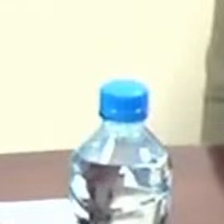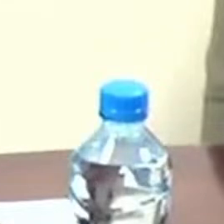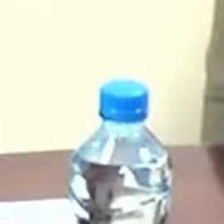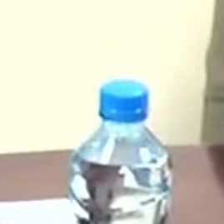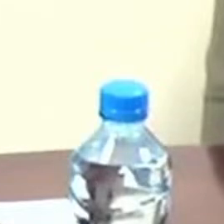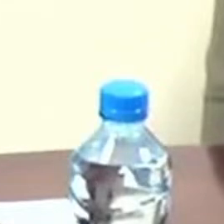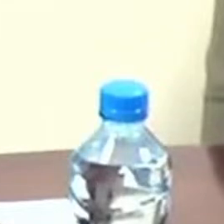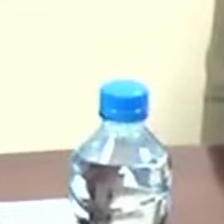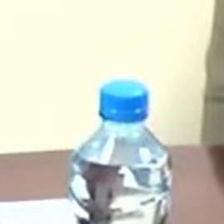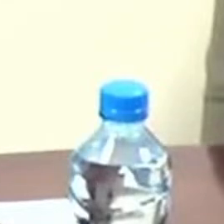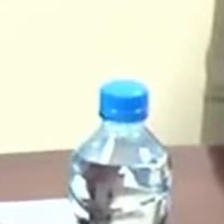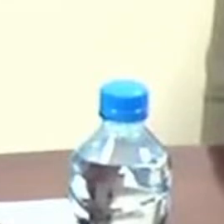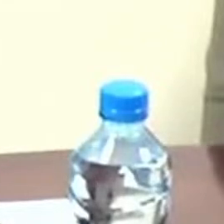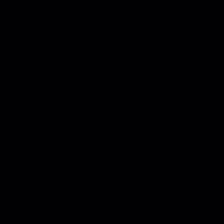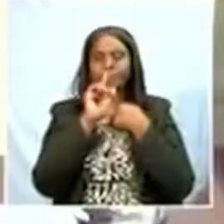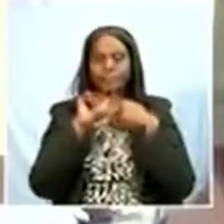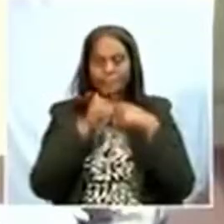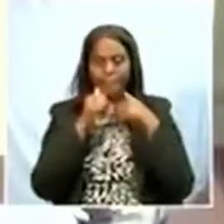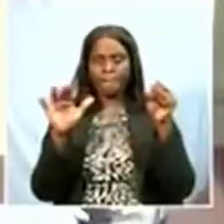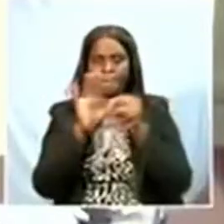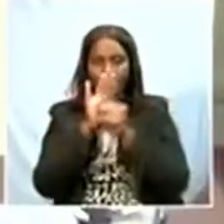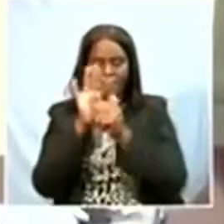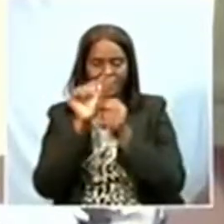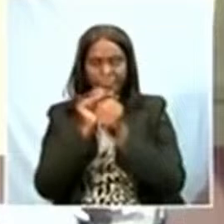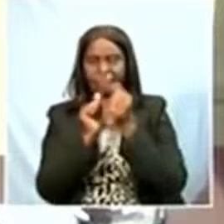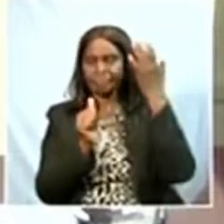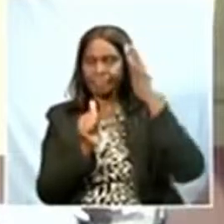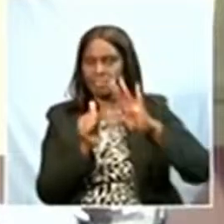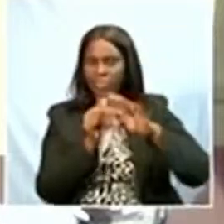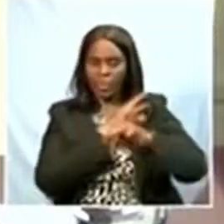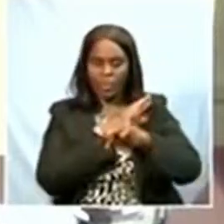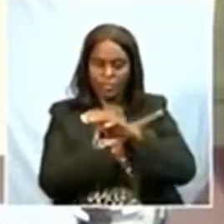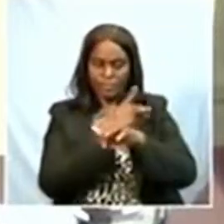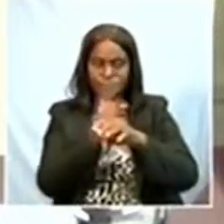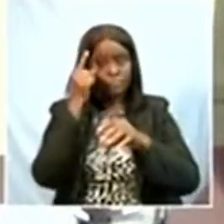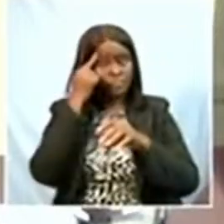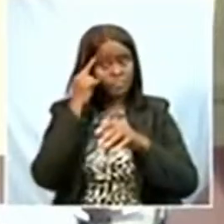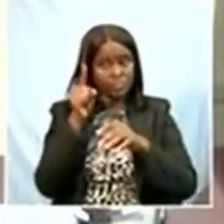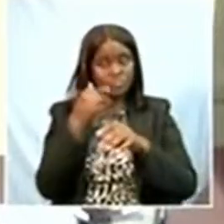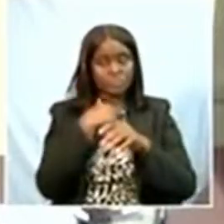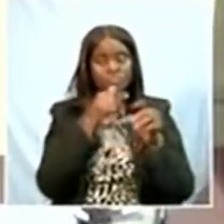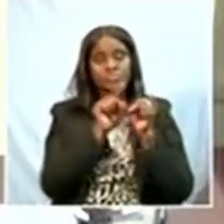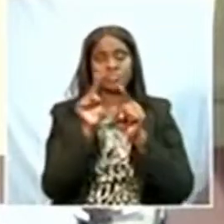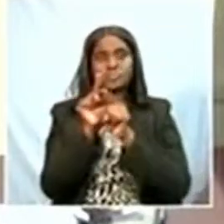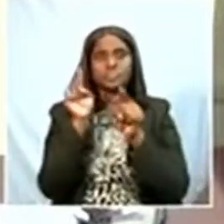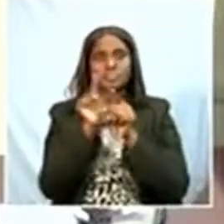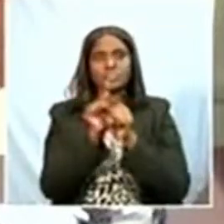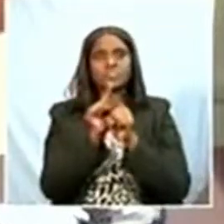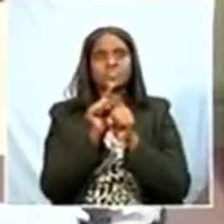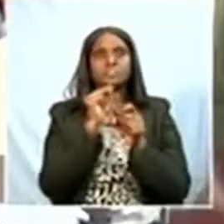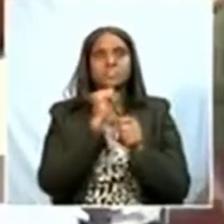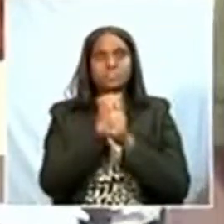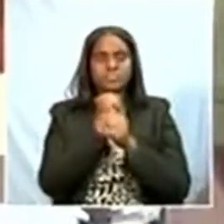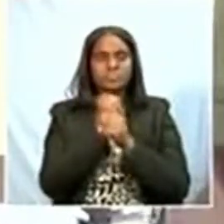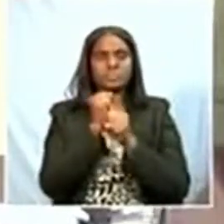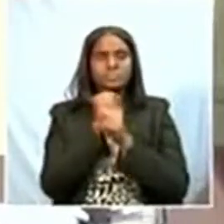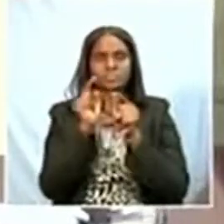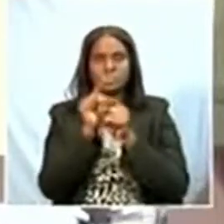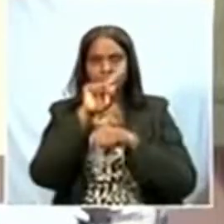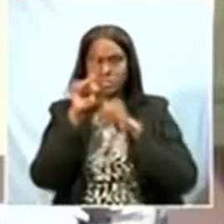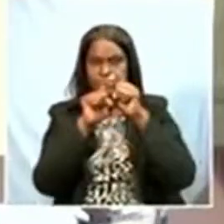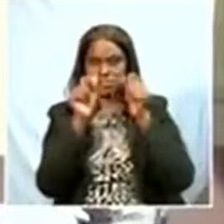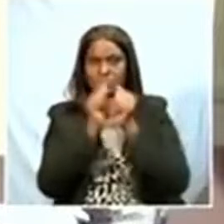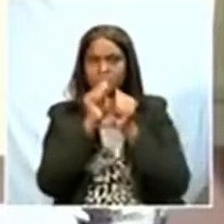aware that whilst we are endowed with these natural resources, the government has also taken a stance, just like the question on the